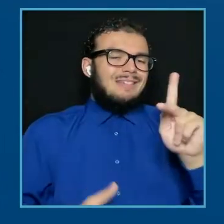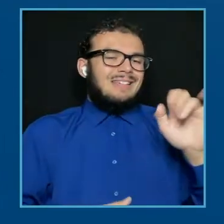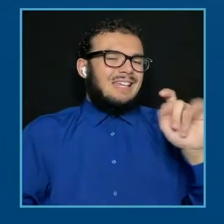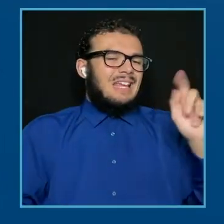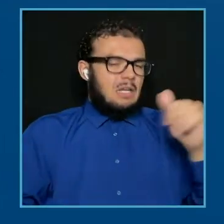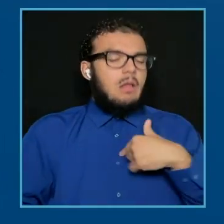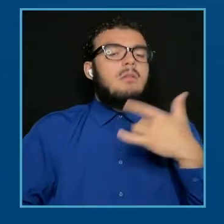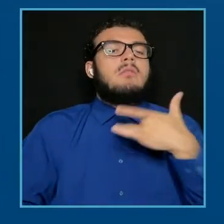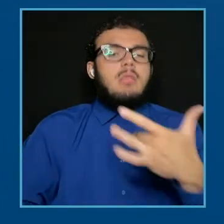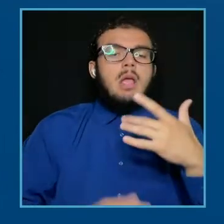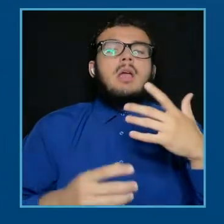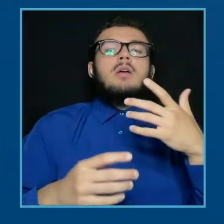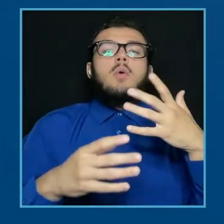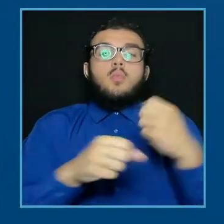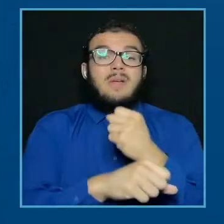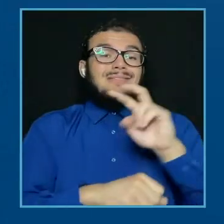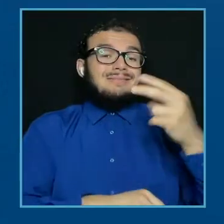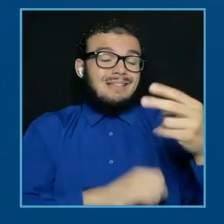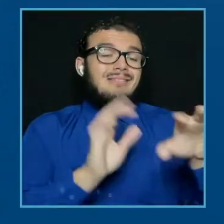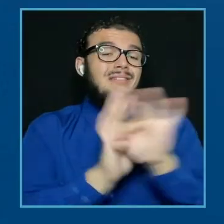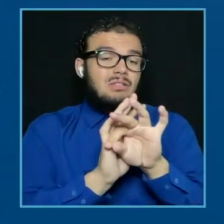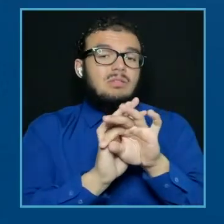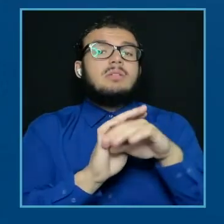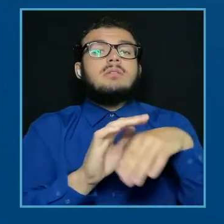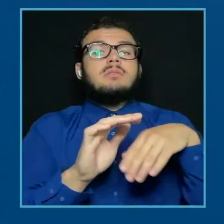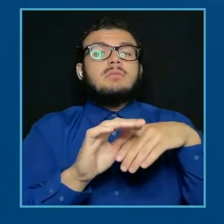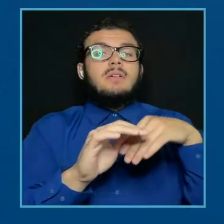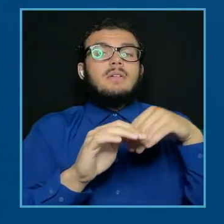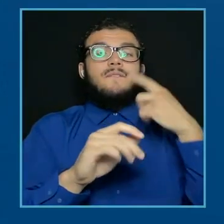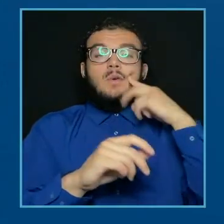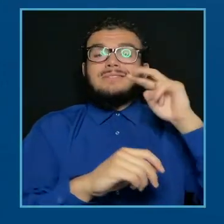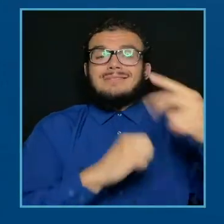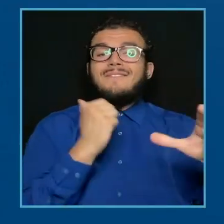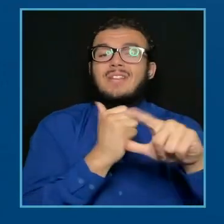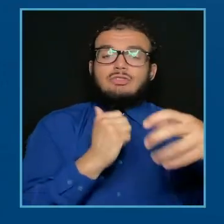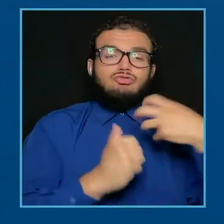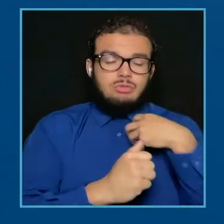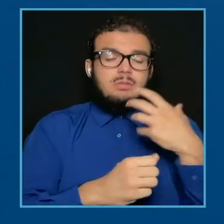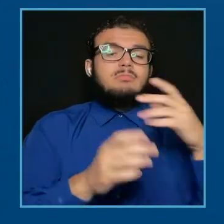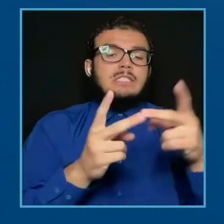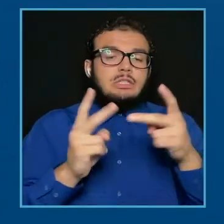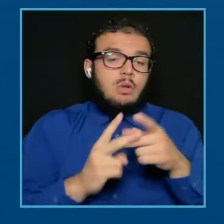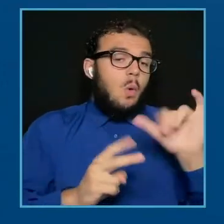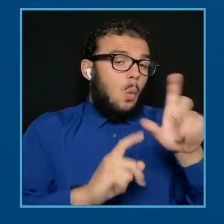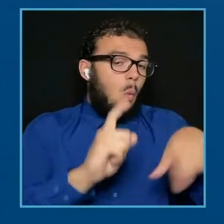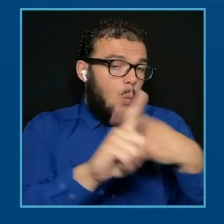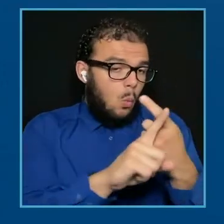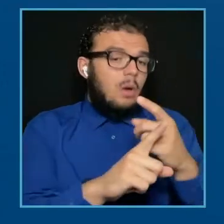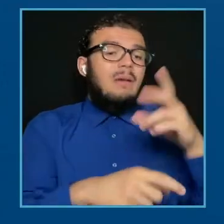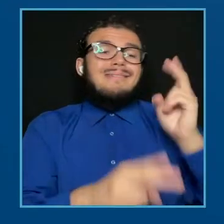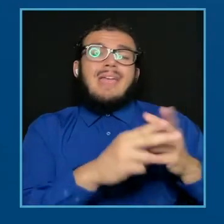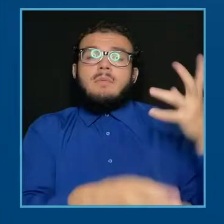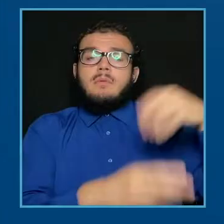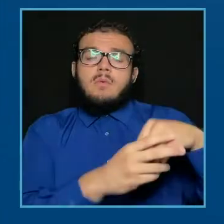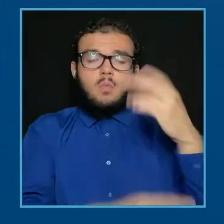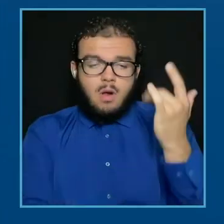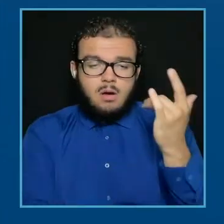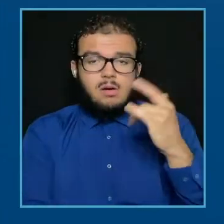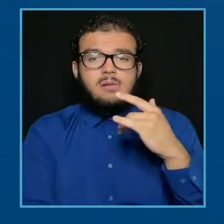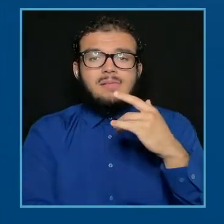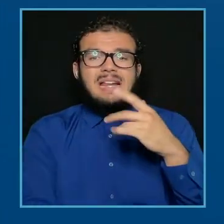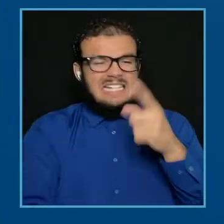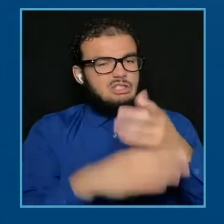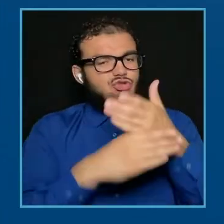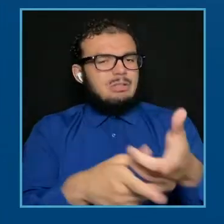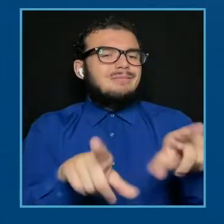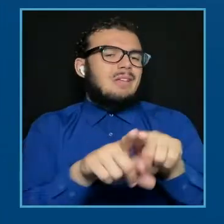his election to the second Vice Chair position. And accordingly, he's only named in this action because he shared the same